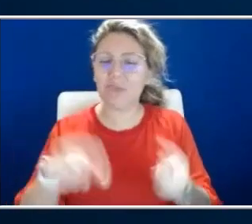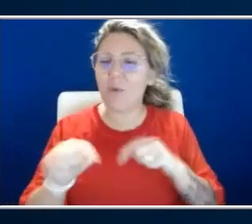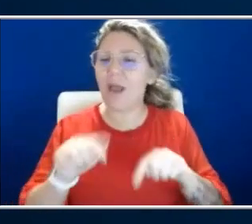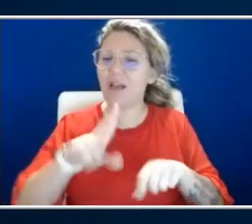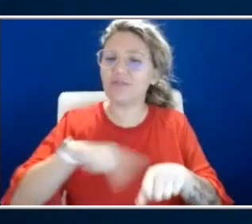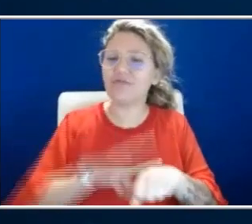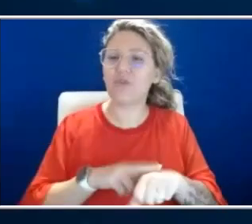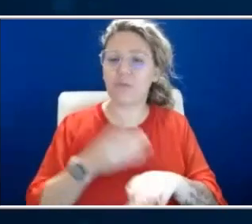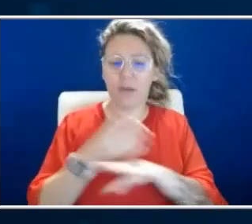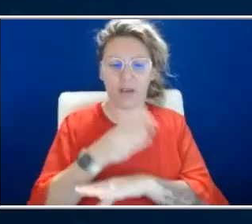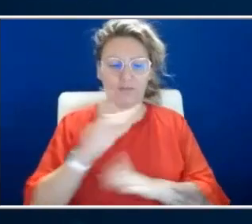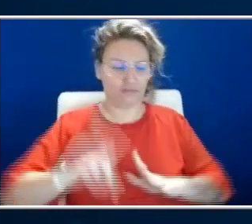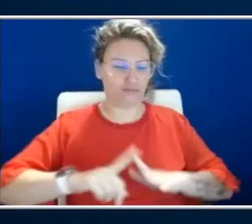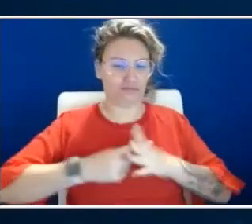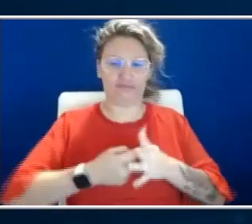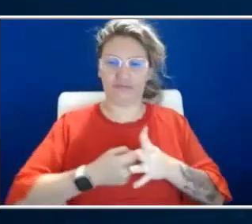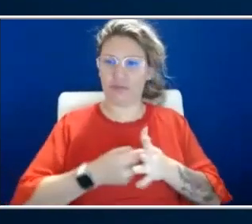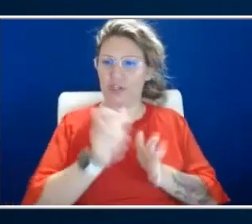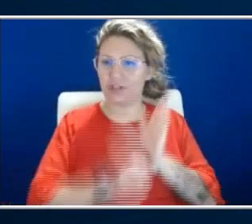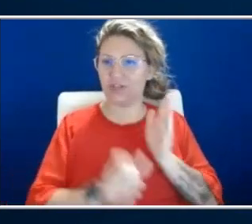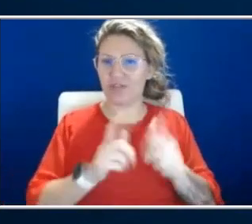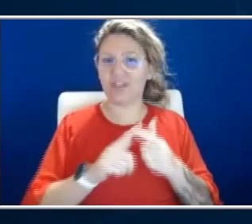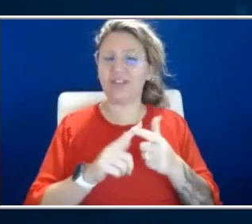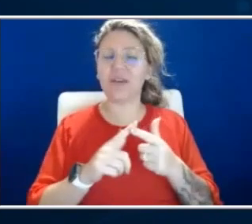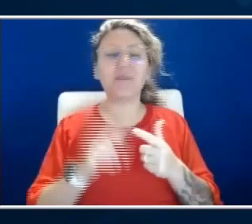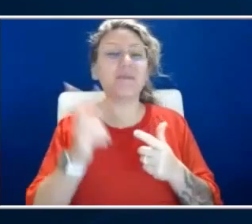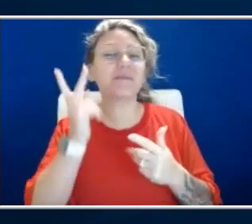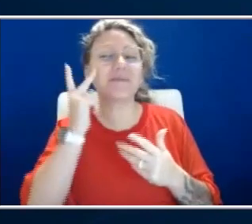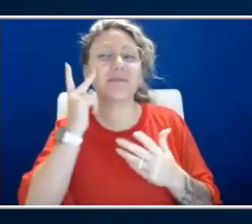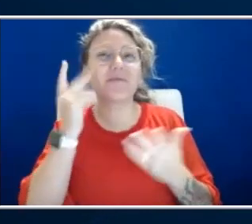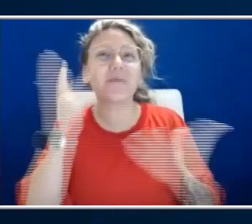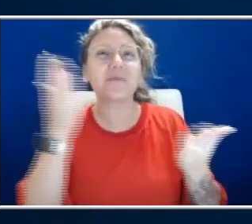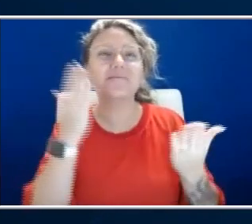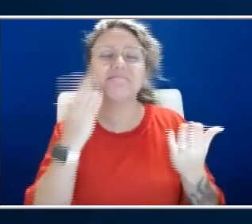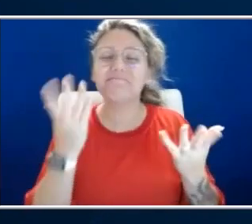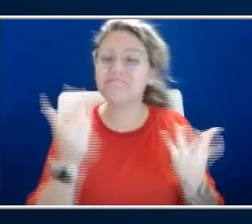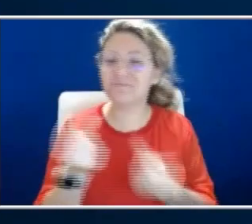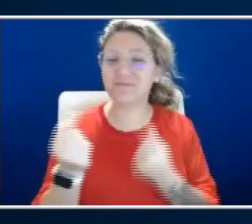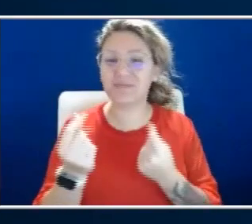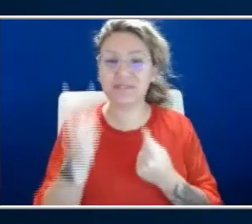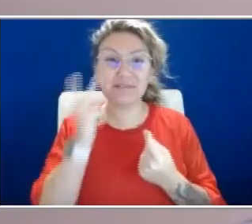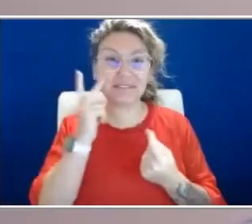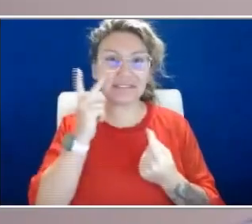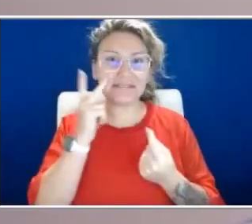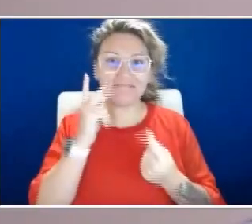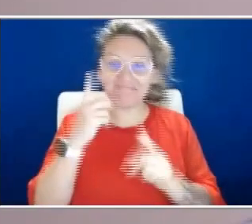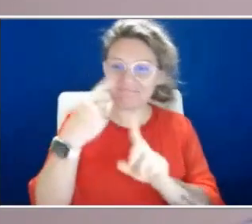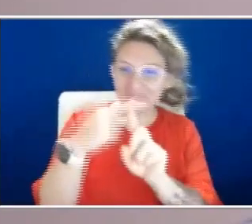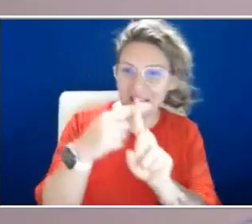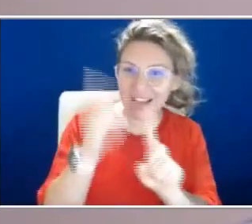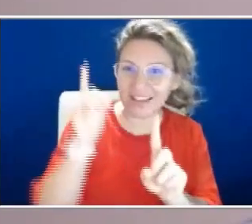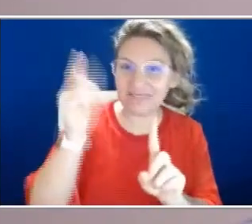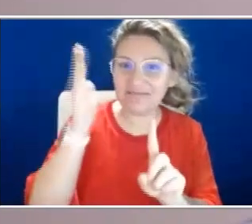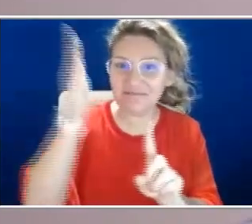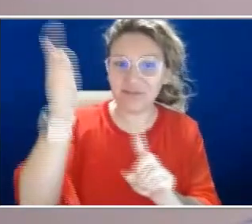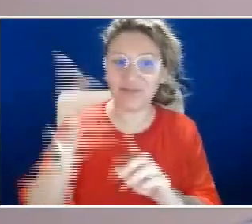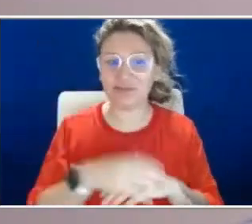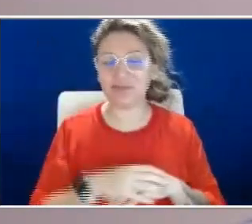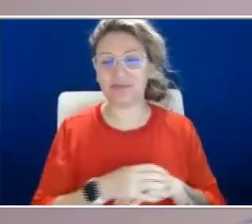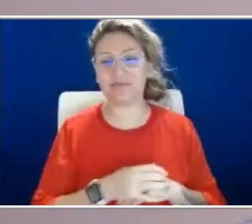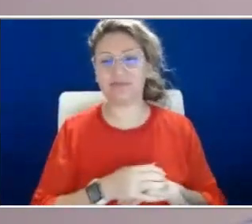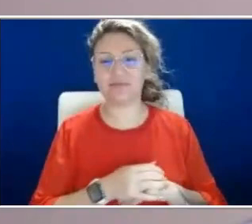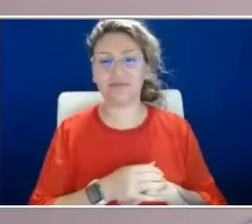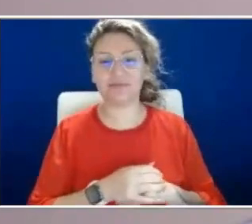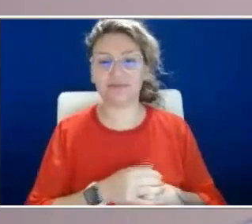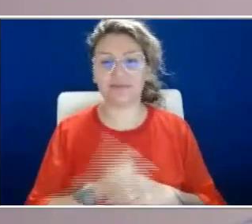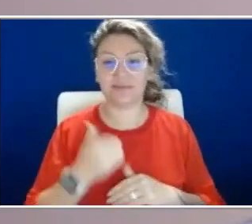and what are you looking forward to doing now that you can see a light at the end of the tunnel? Well, I